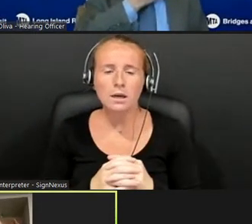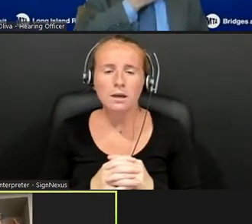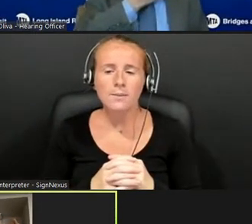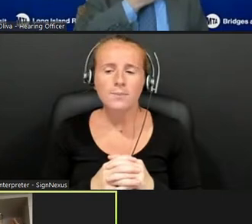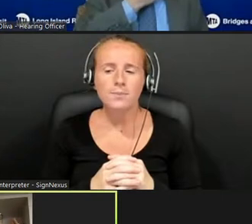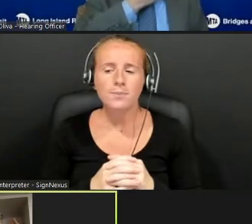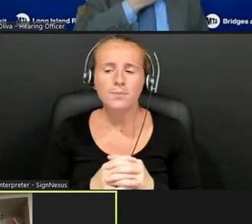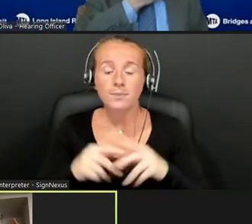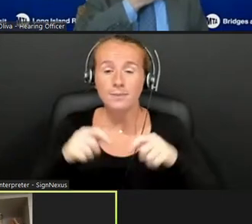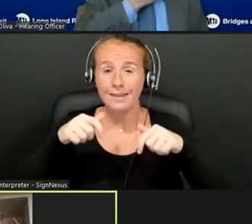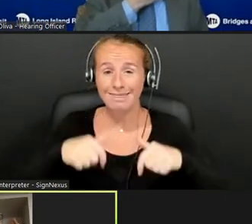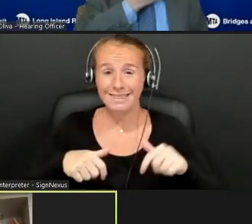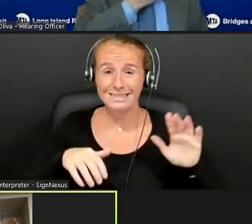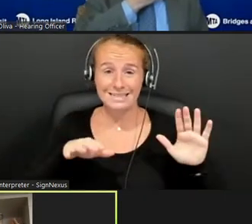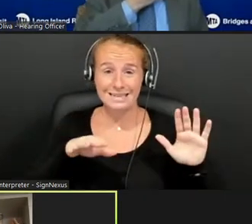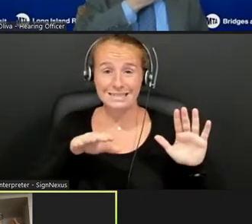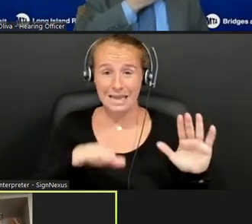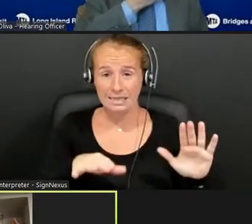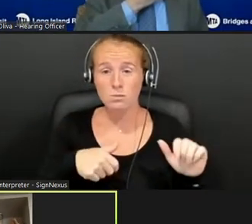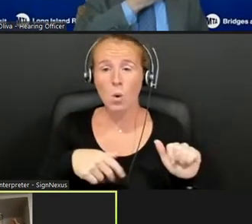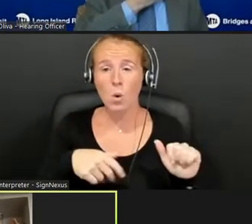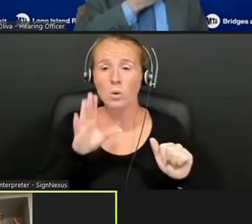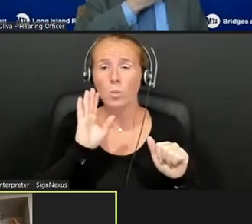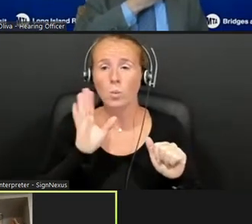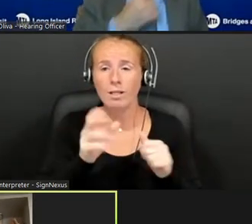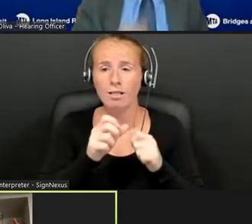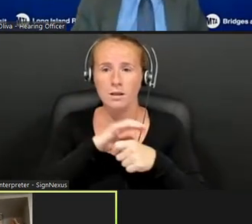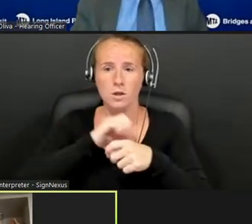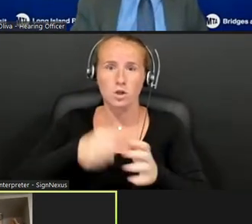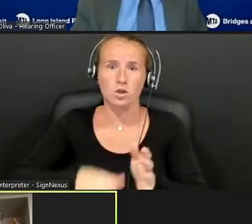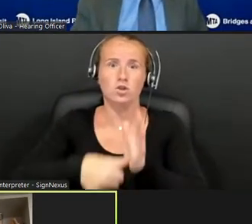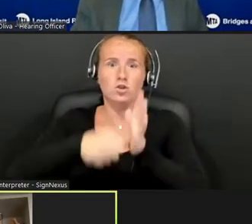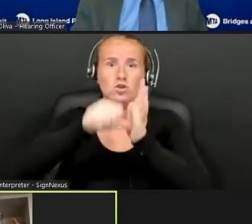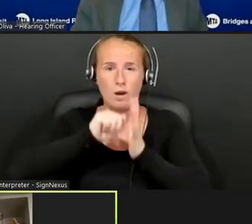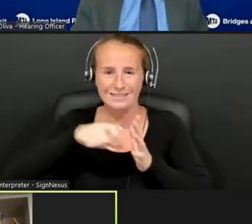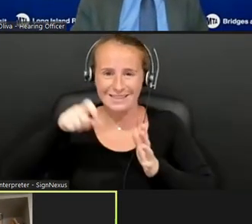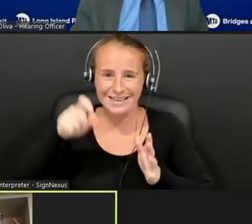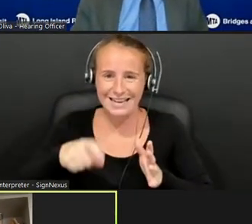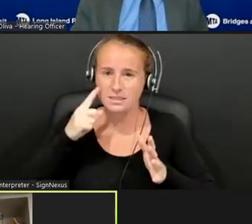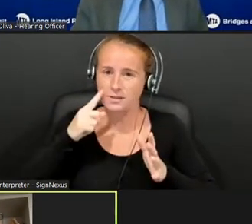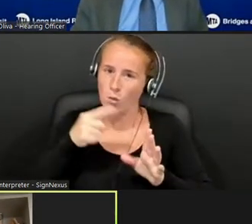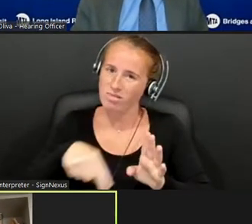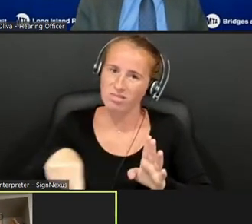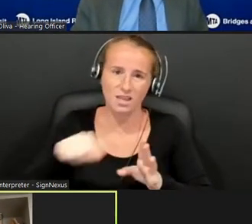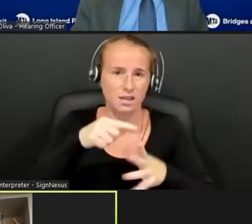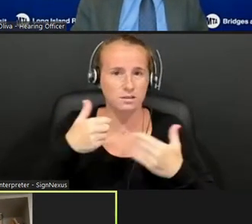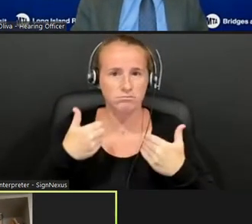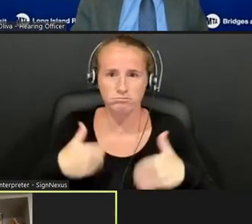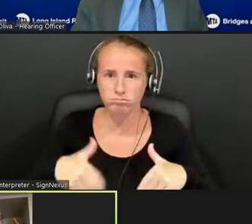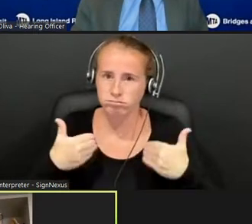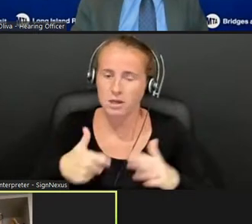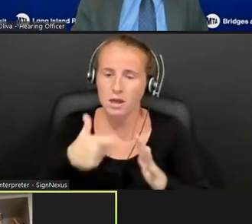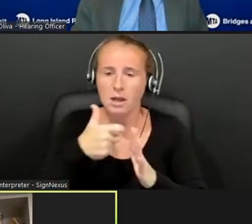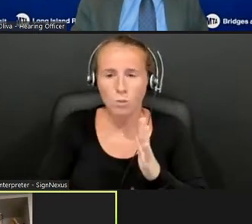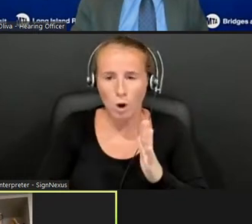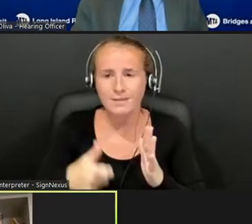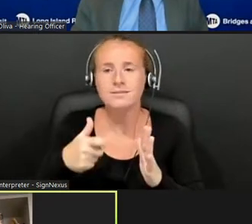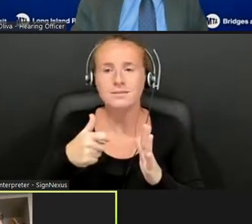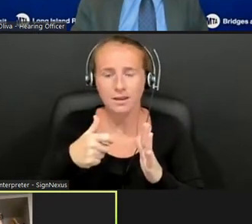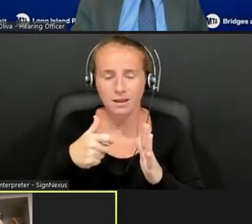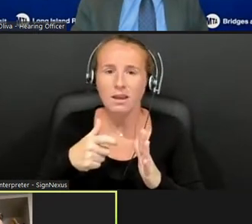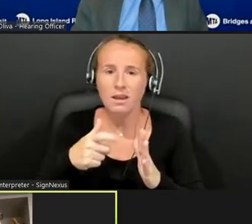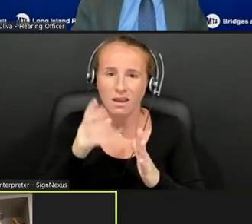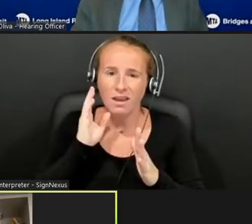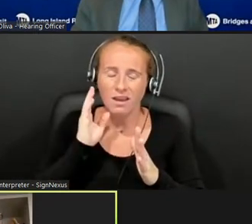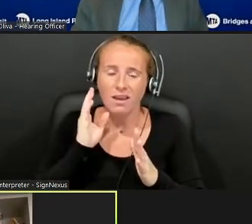uh this testimony is submitted to stress the need to mitigate the harmful effects of congestion pricing we'll have on delivery bases drivers and passengers